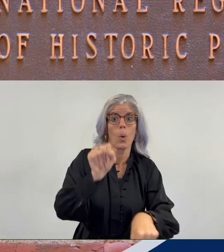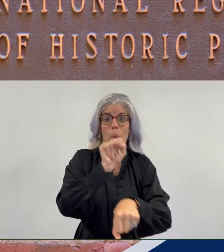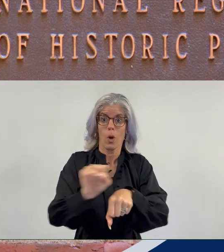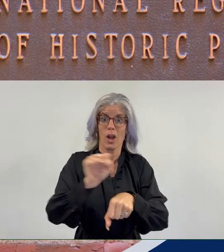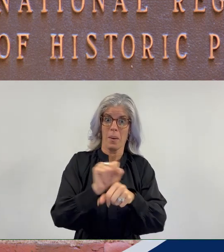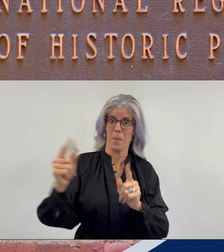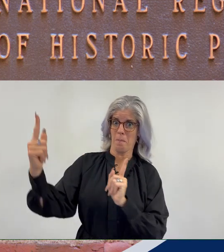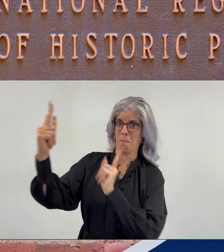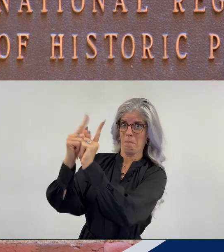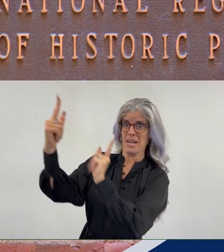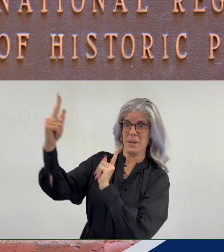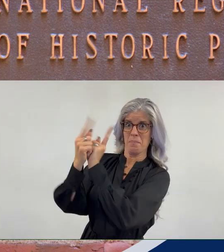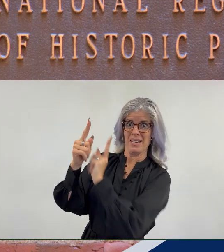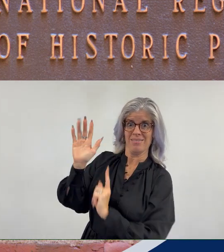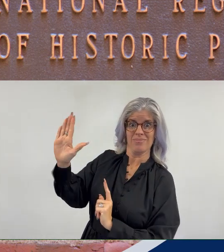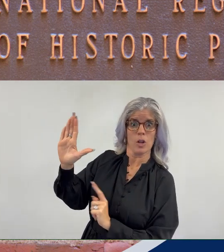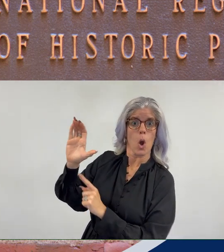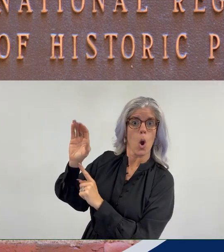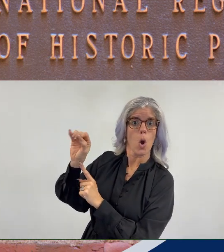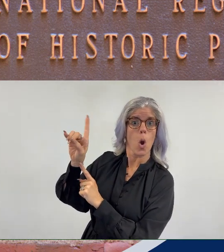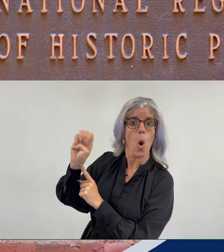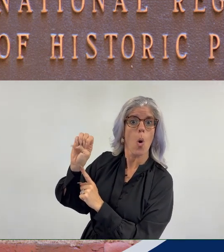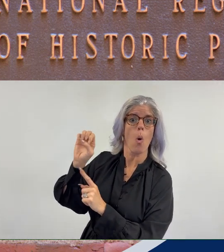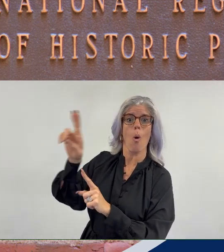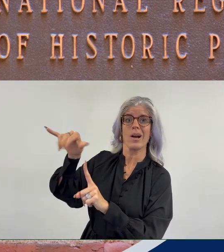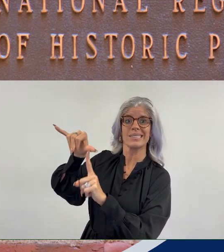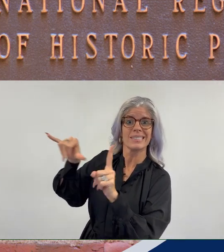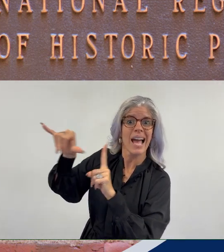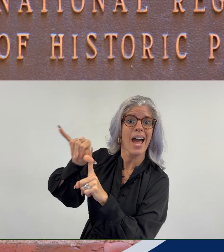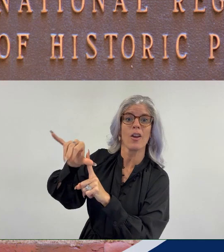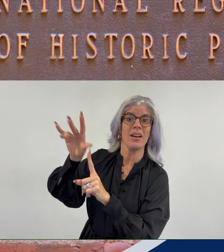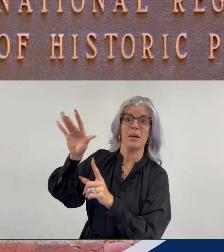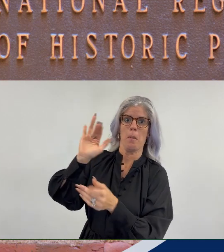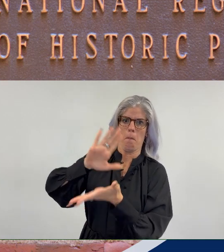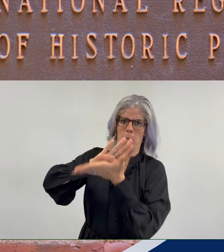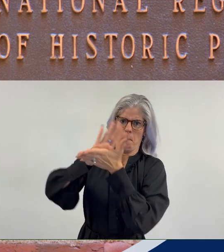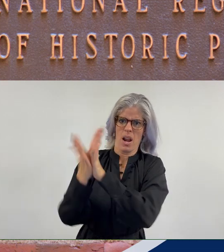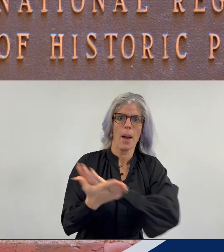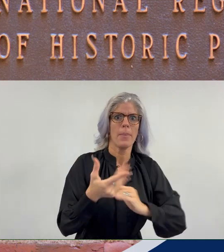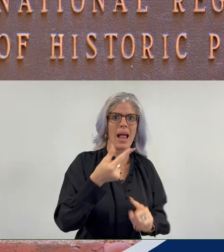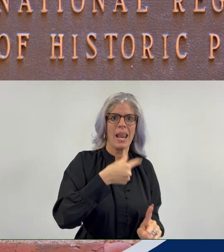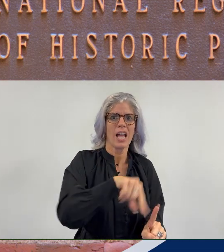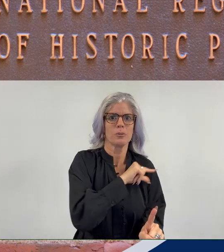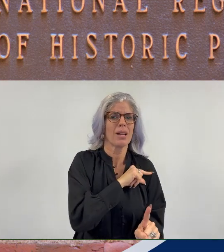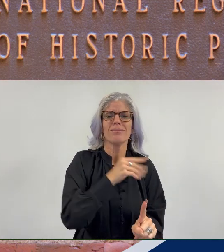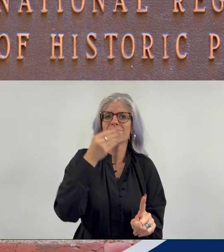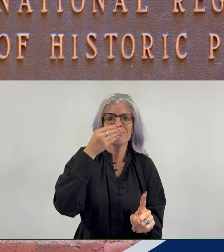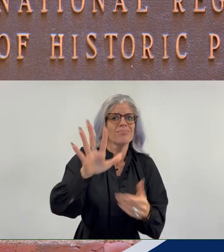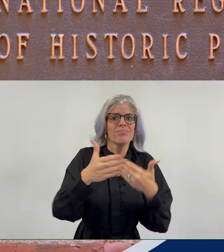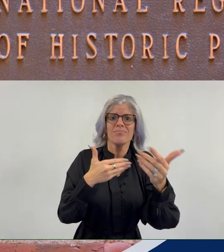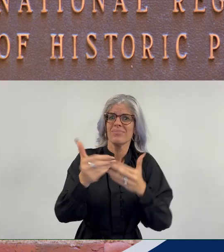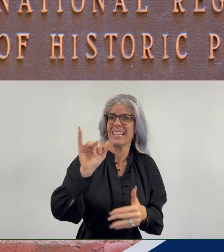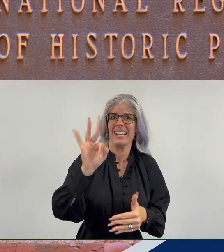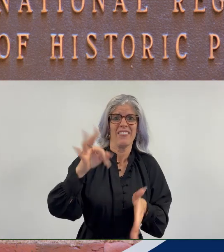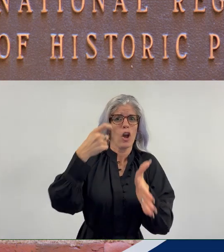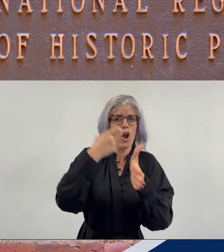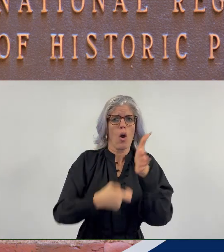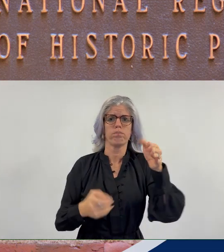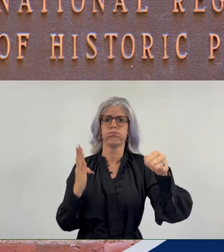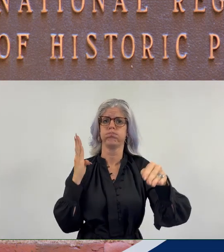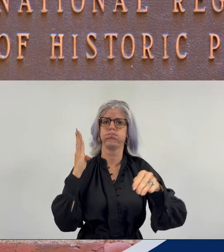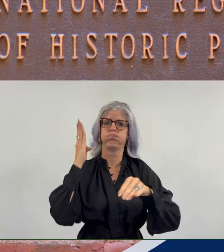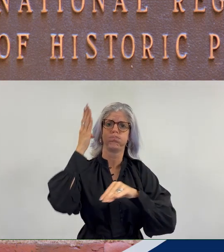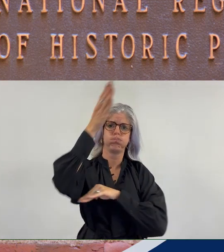replacement, FEMA limits eligible costs to the less expensive of repairs or replacement. Please inform your PDMG if